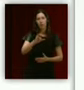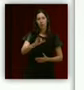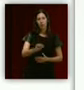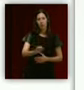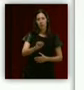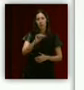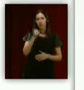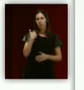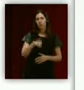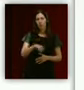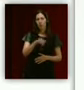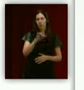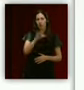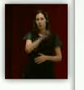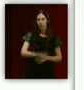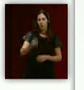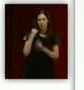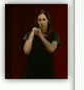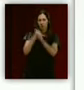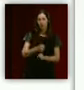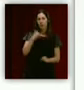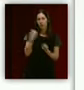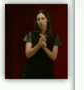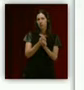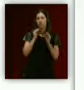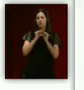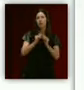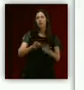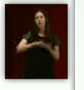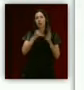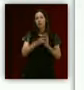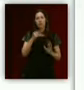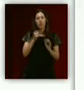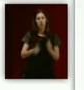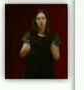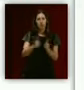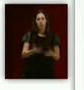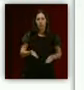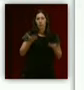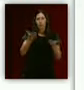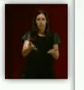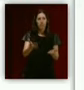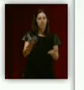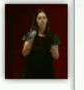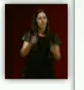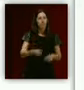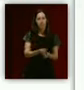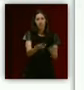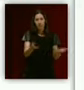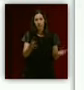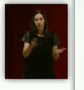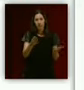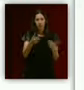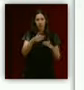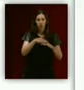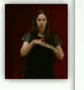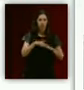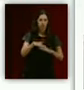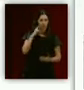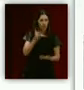University of Espírito Santo in the city of Victoria. And for the past 15 years, we have been